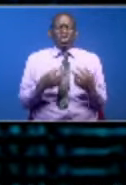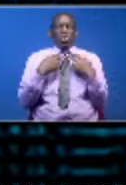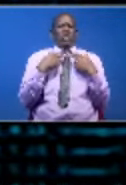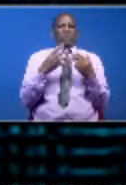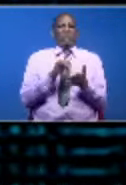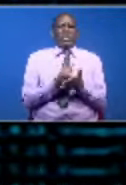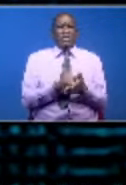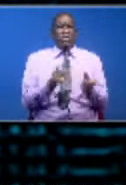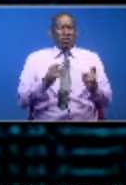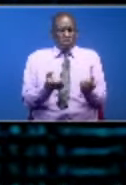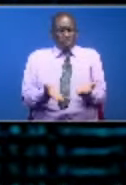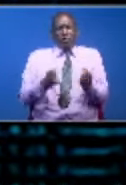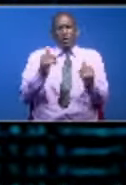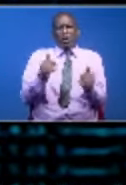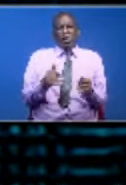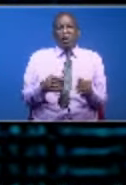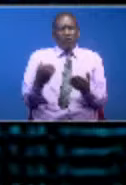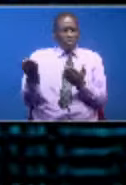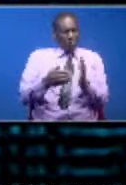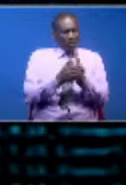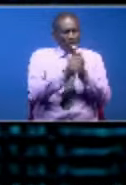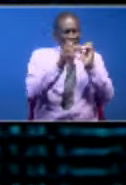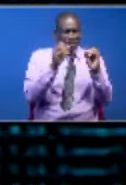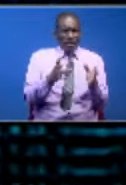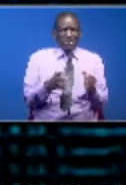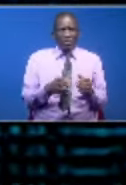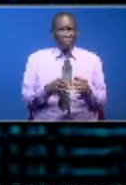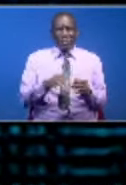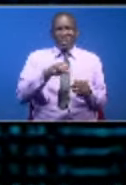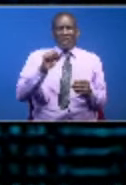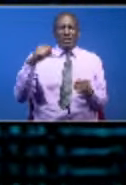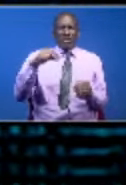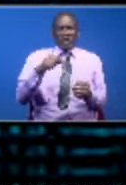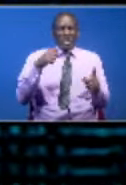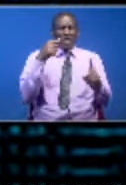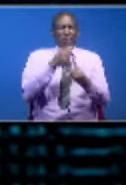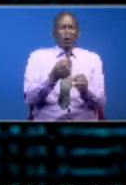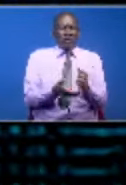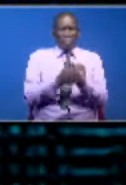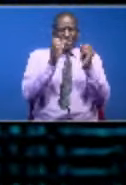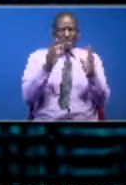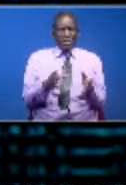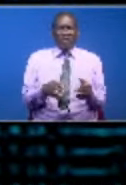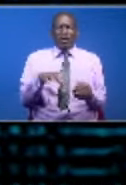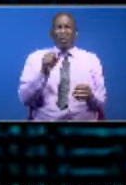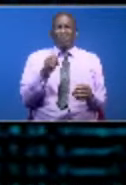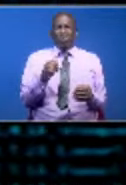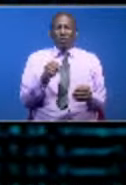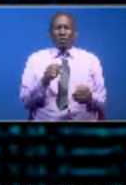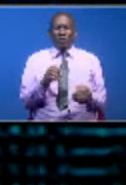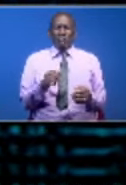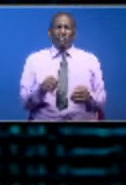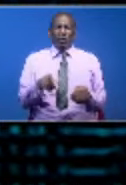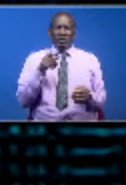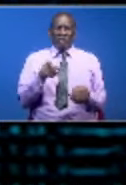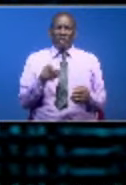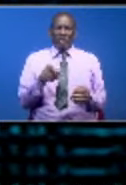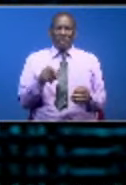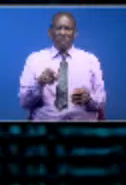build scale. If you don't build scale, your ESG impact is not going anywhere, right? So while it's a